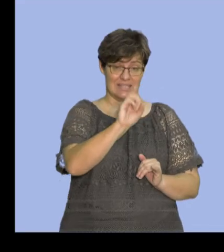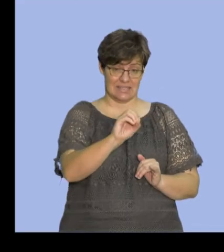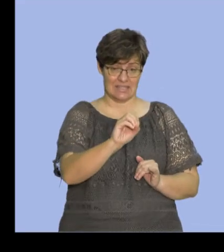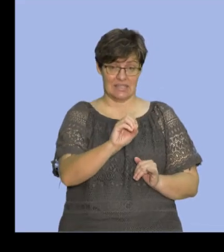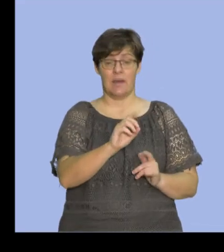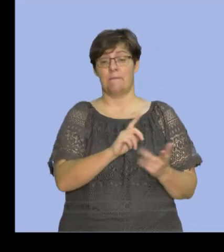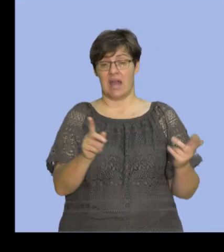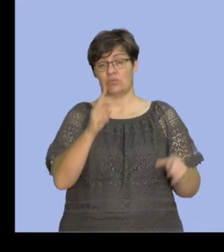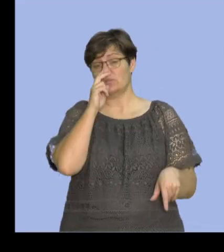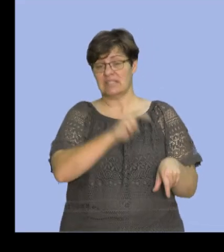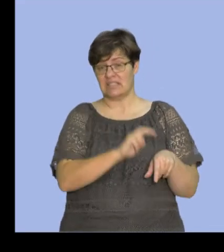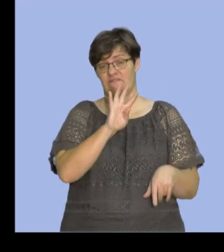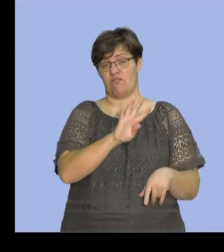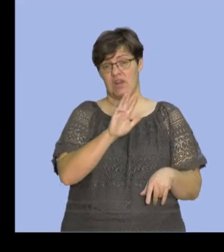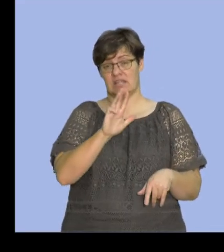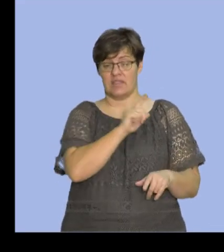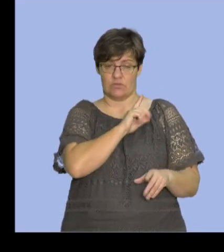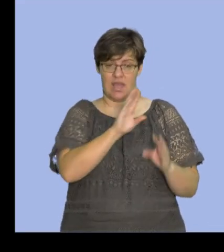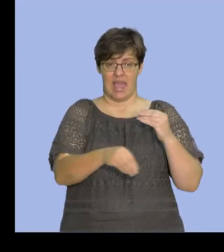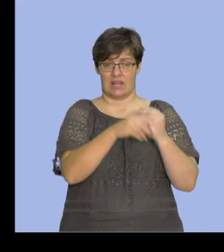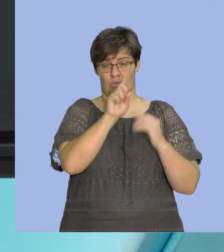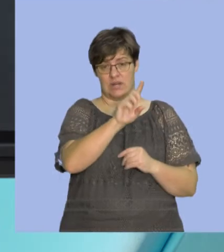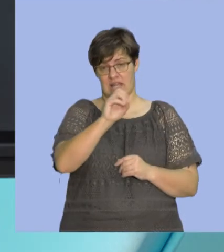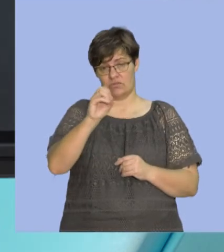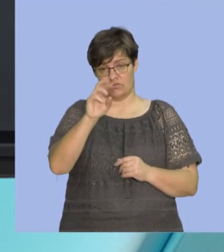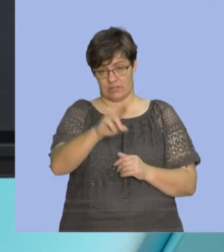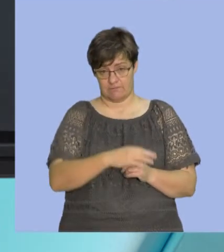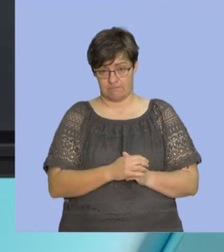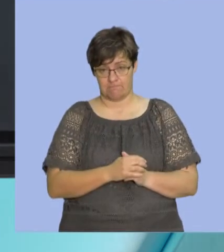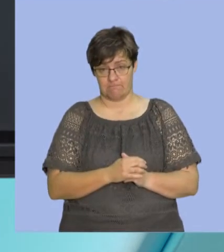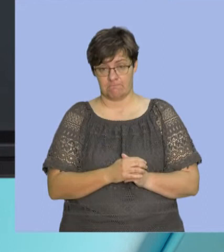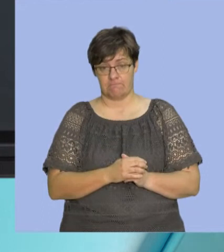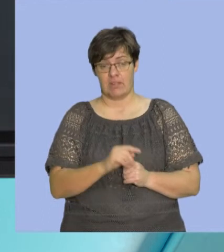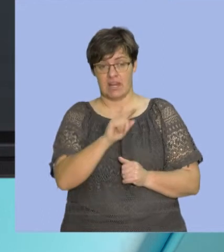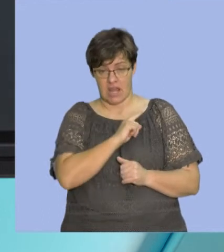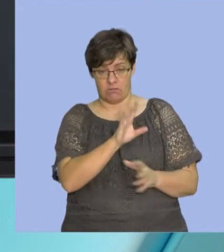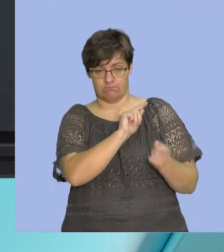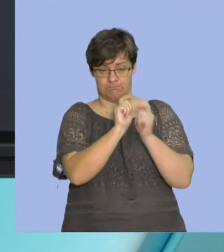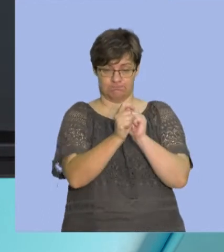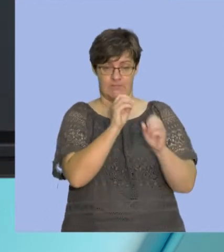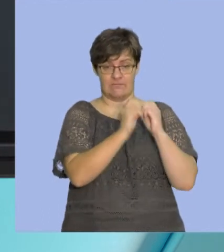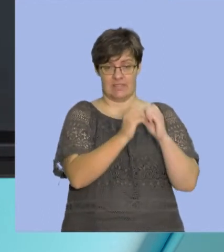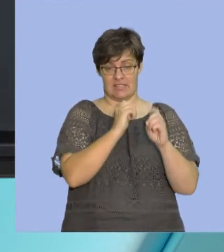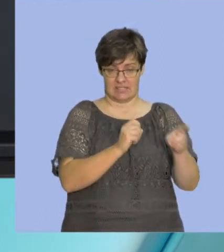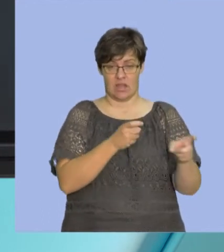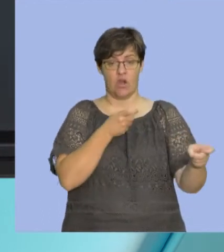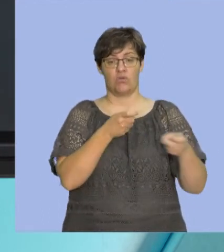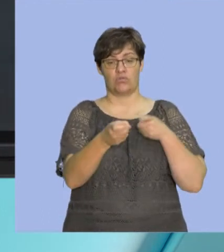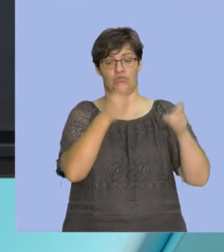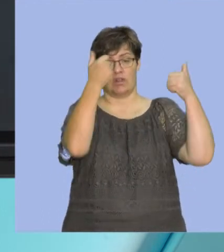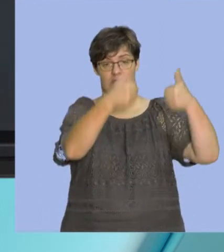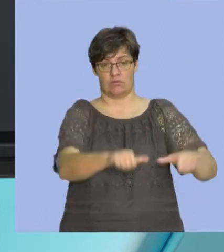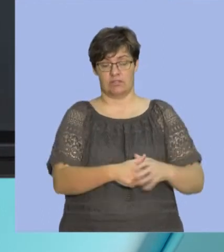390 instead of the 490. Okay, this means therefore that you are now correcting your control